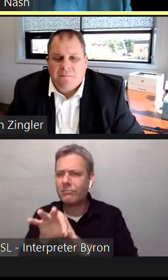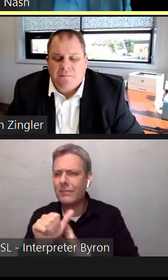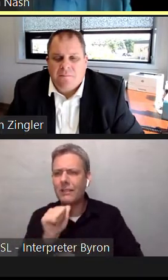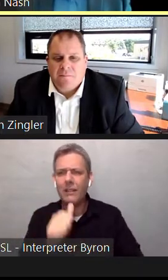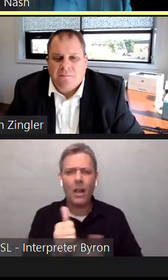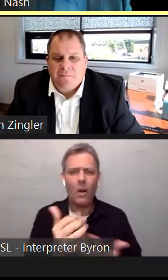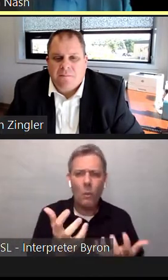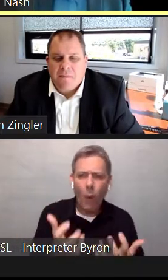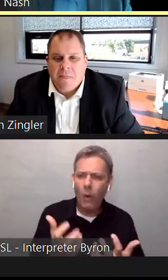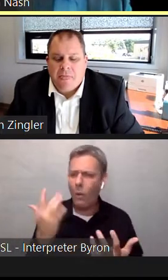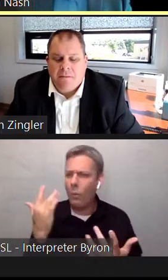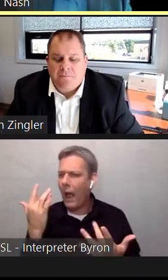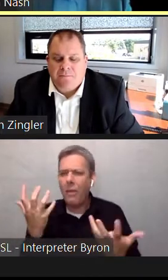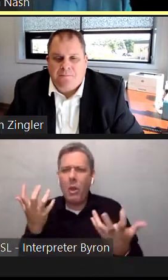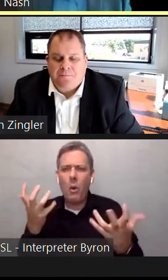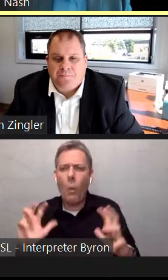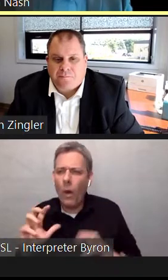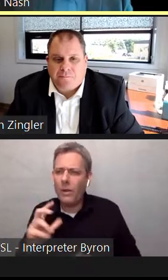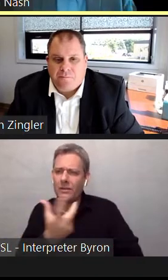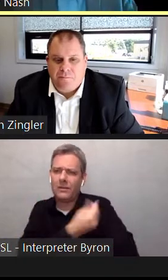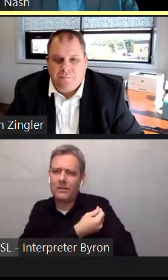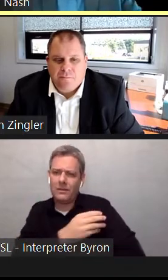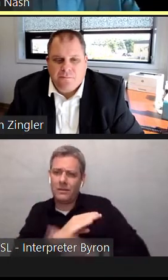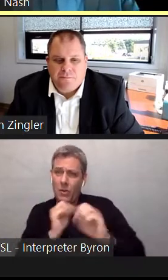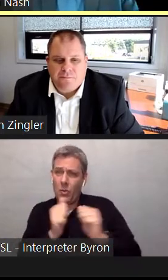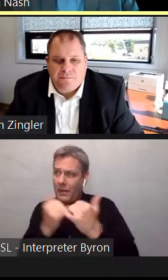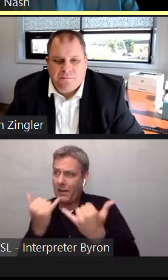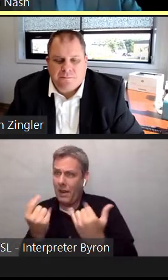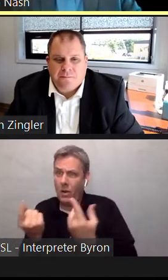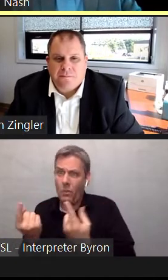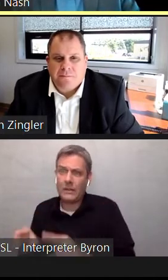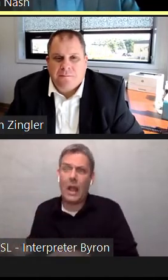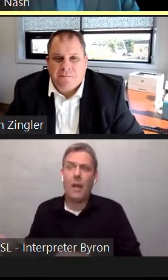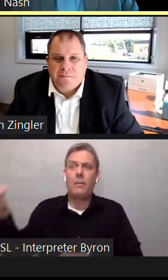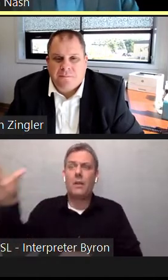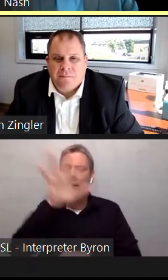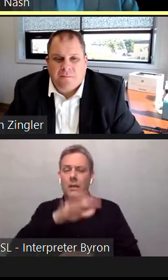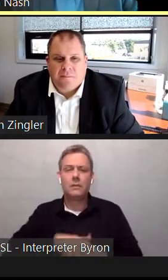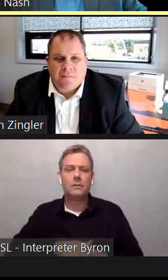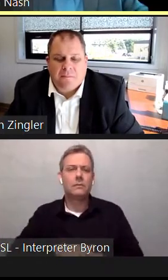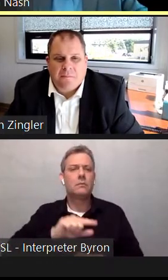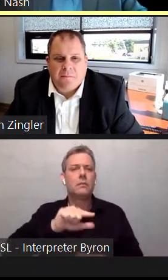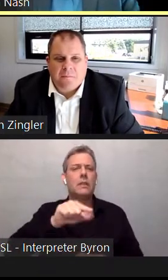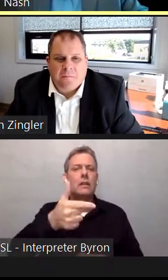not choose to be vaccinated in the current environment? Next slide.